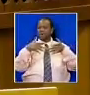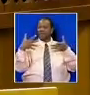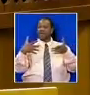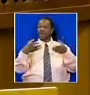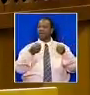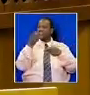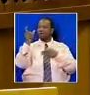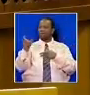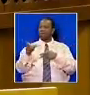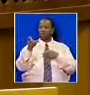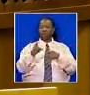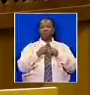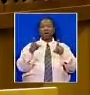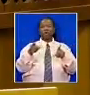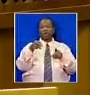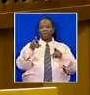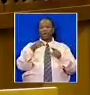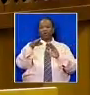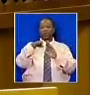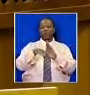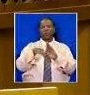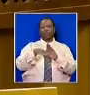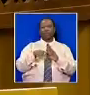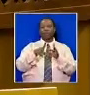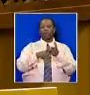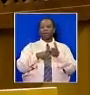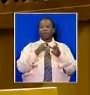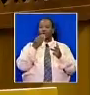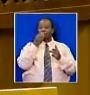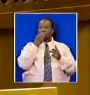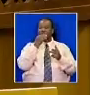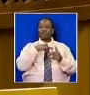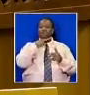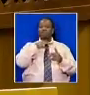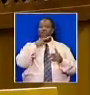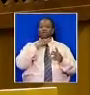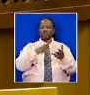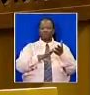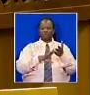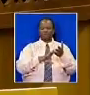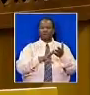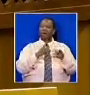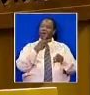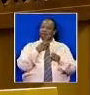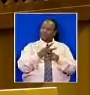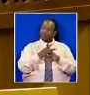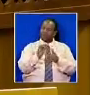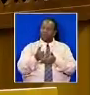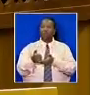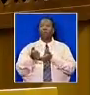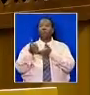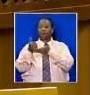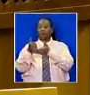competitive prices, to realize food trade surplus, and to play a meaningful role in continental